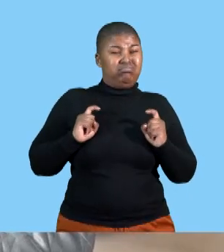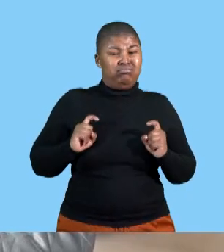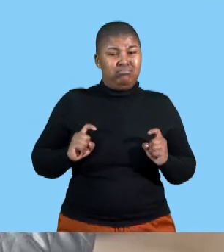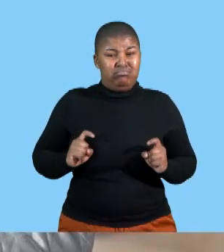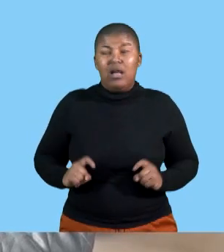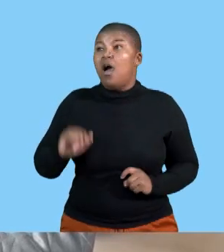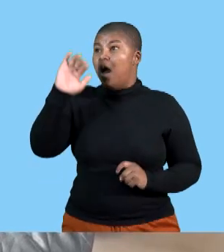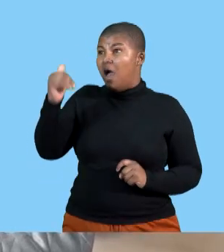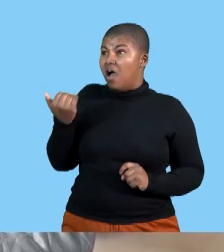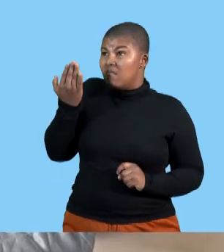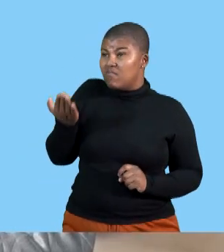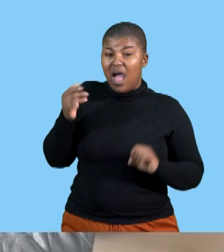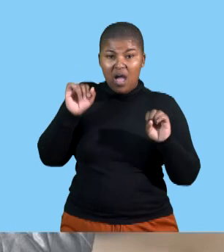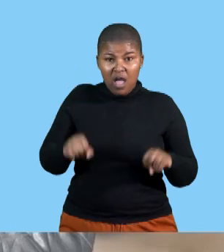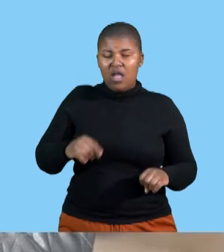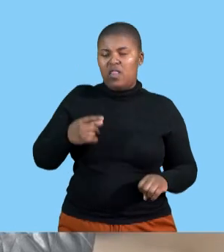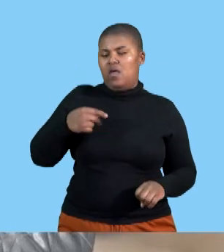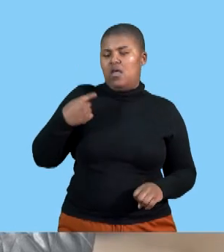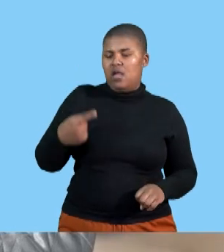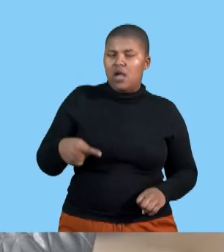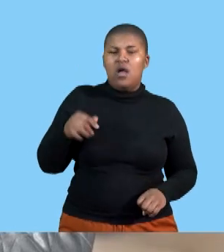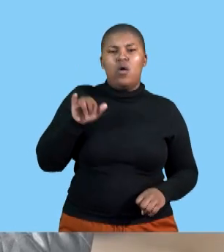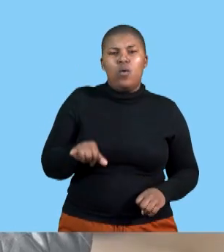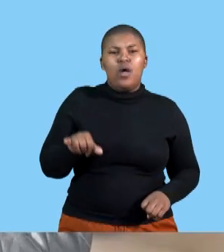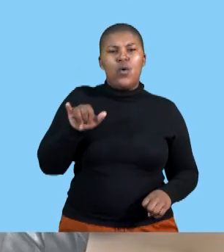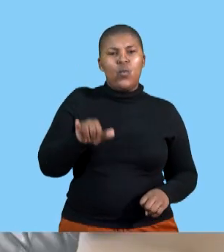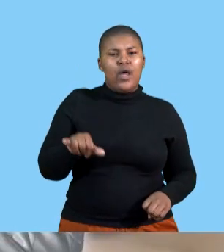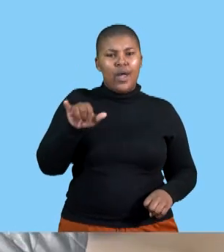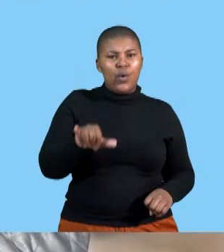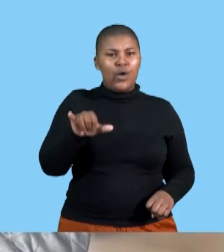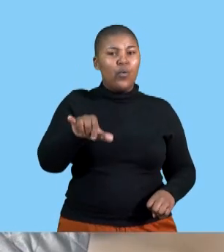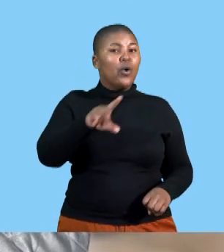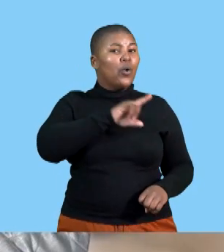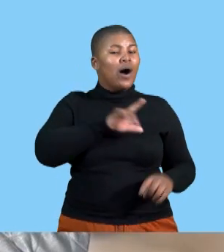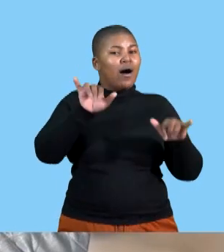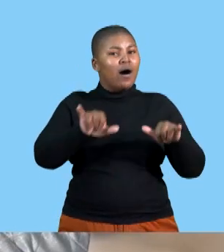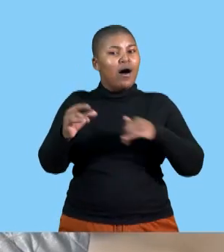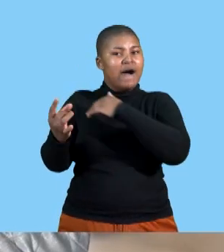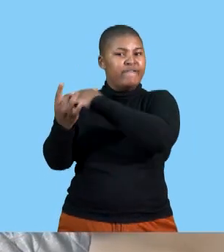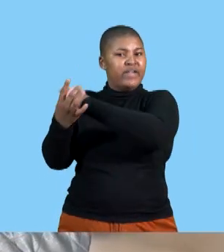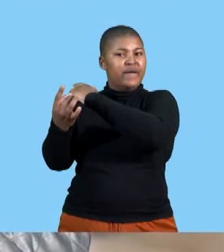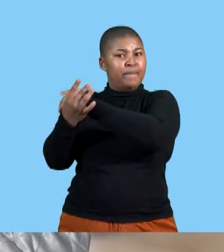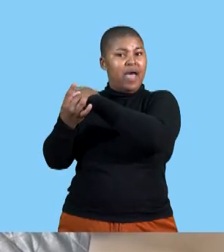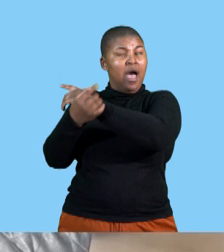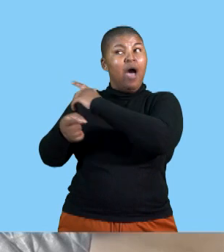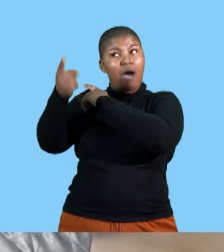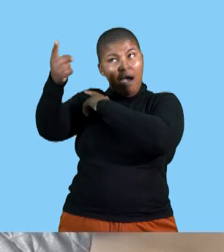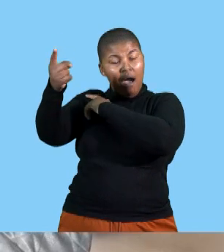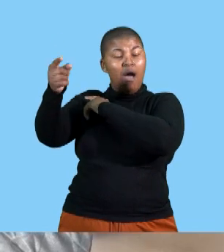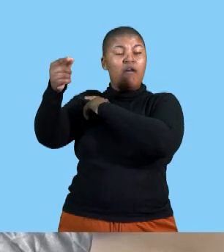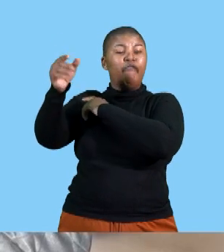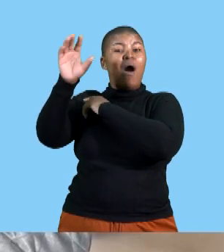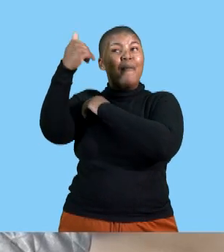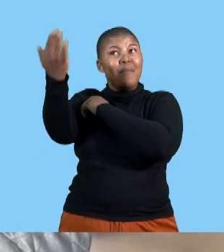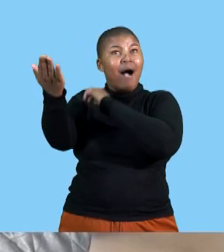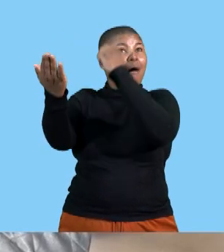order to get a feedback from the people whereby they've applied for grants too. So it's a